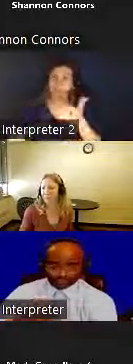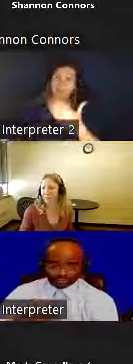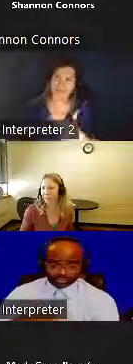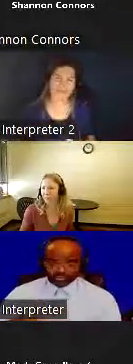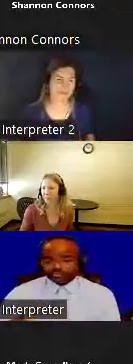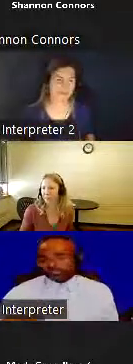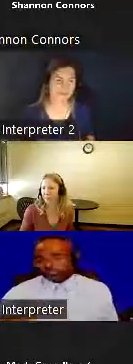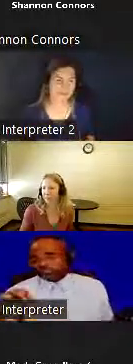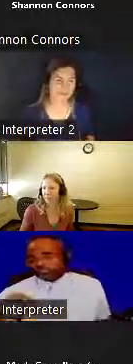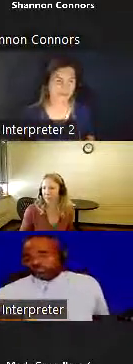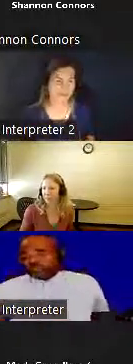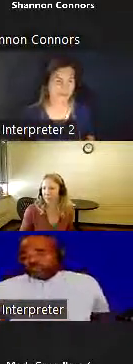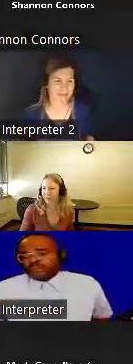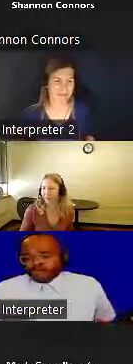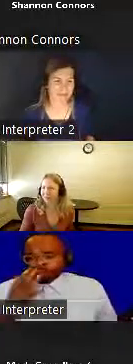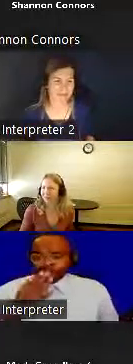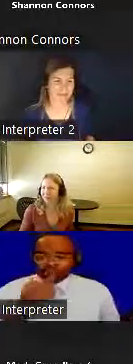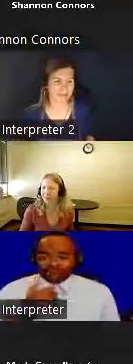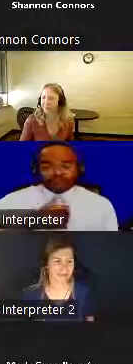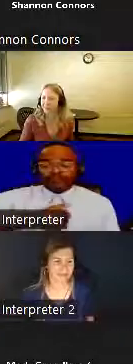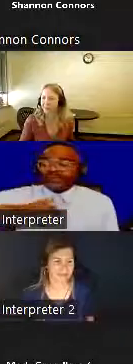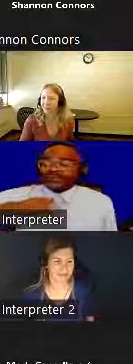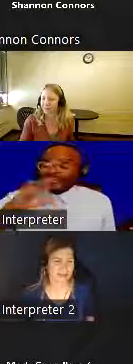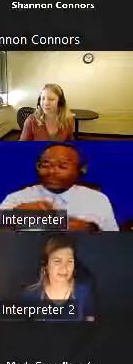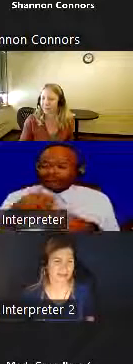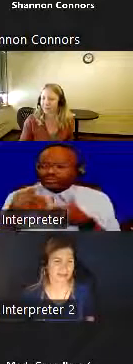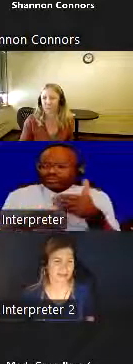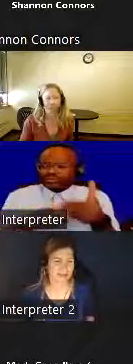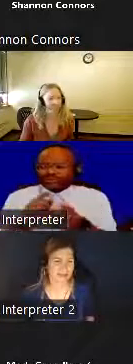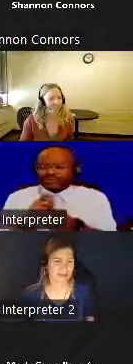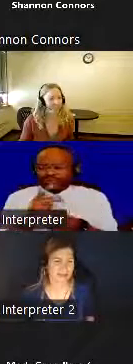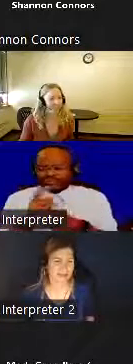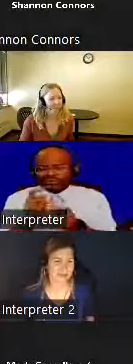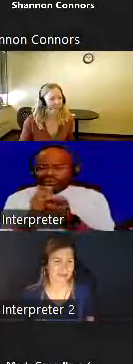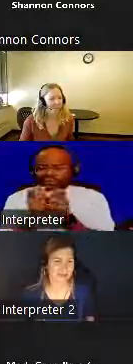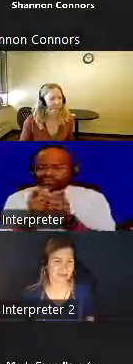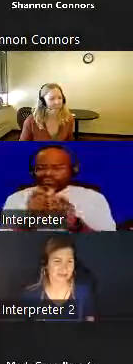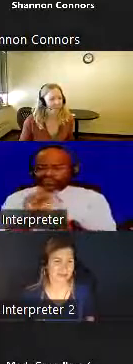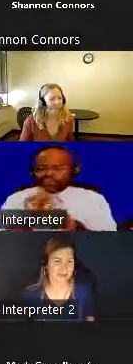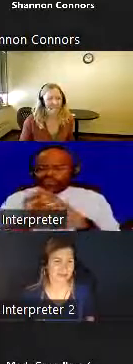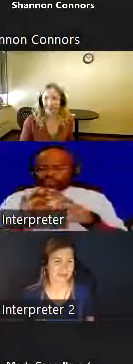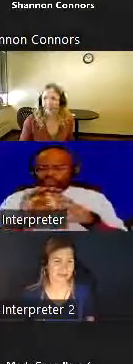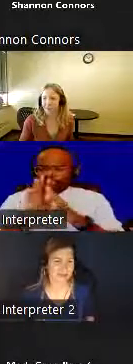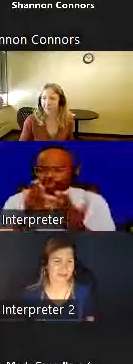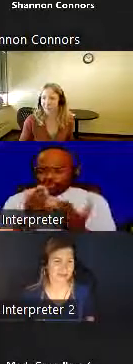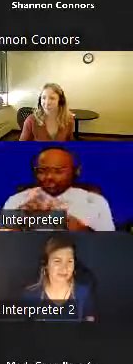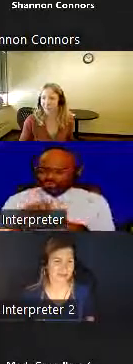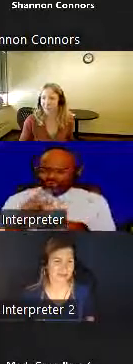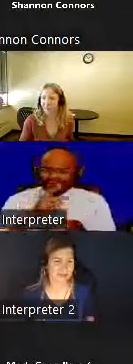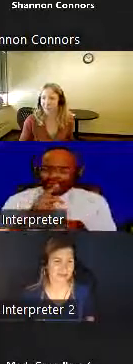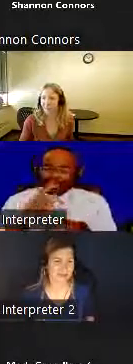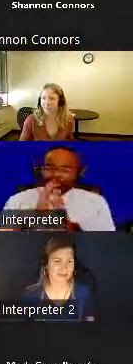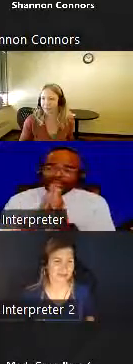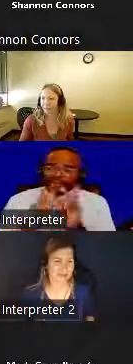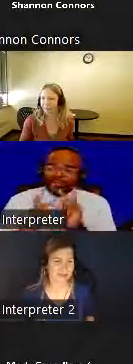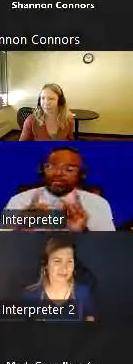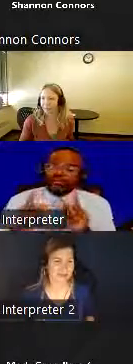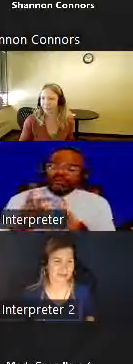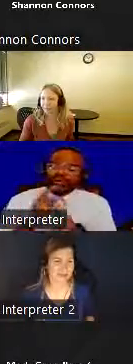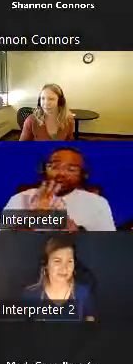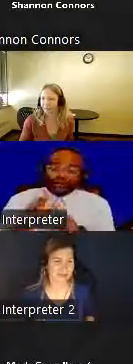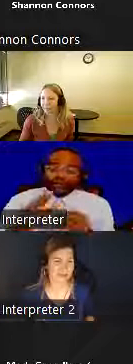In the process of completing our adaptation workbook, we ask people to articulate their management goals